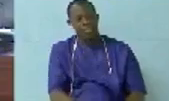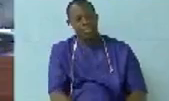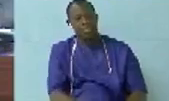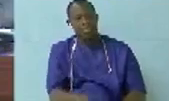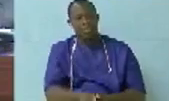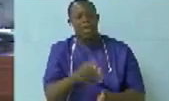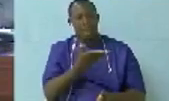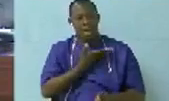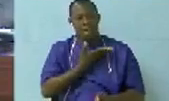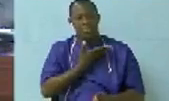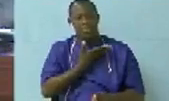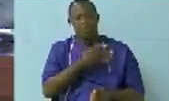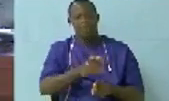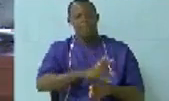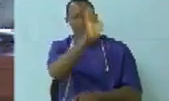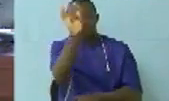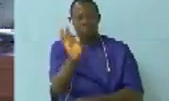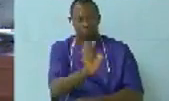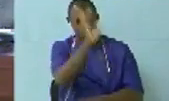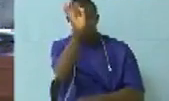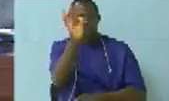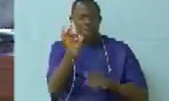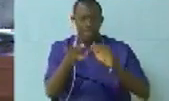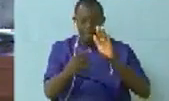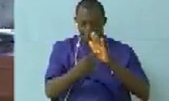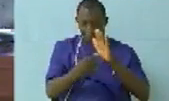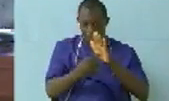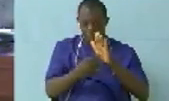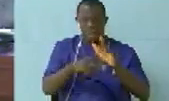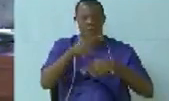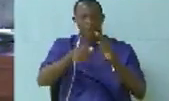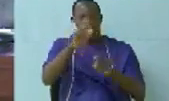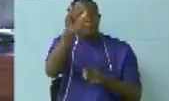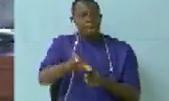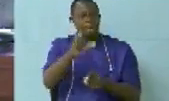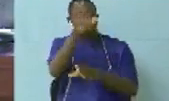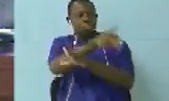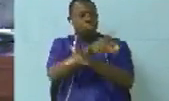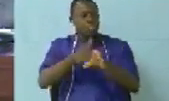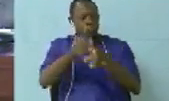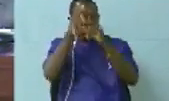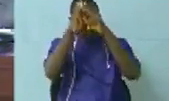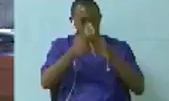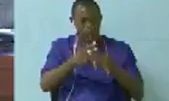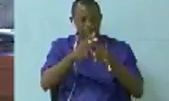has significant reputational implications.